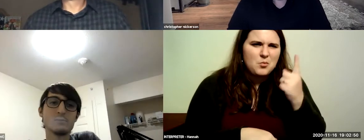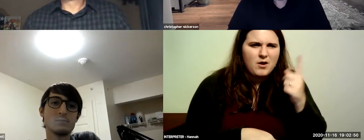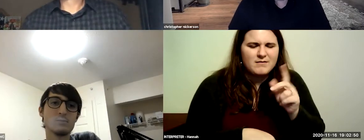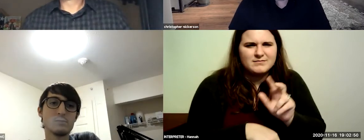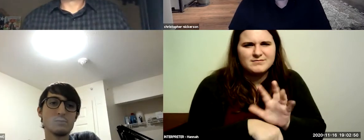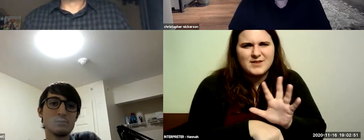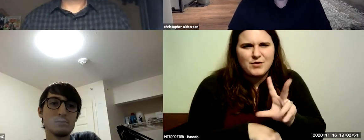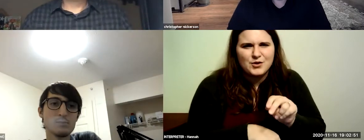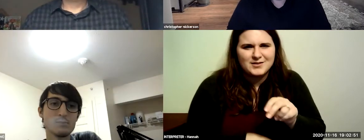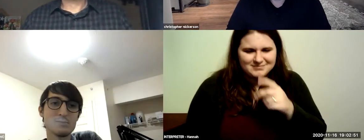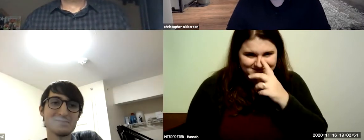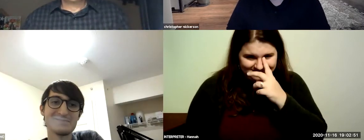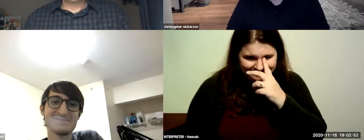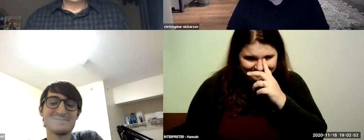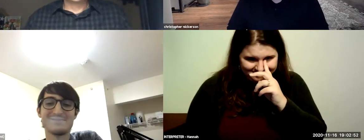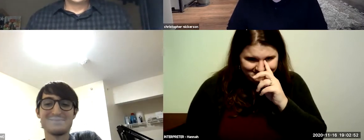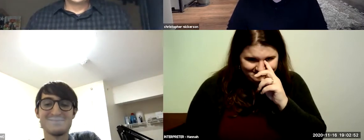you've passed 5:30, so yeah,